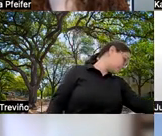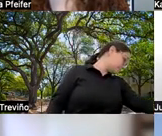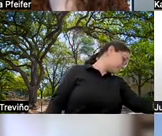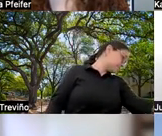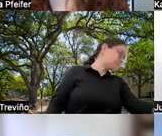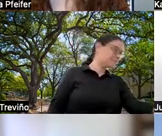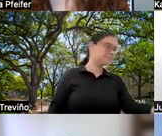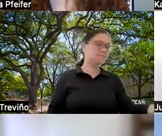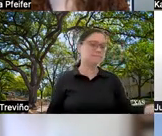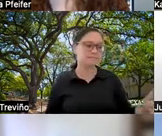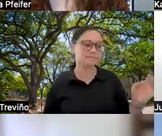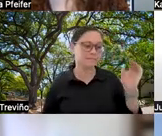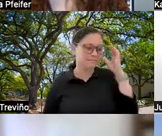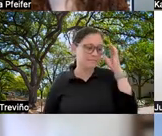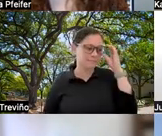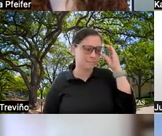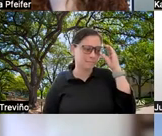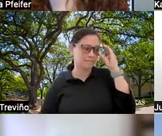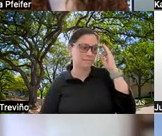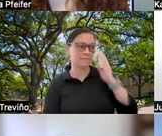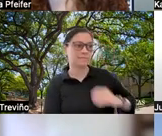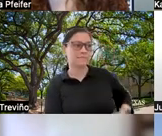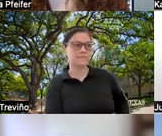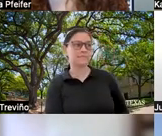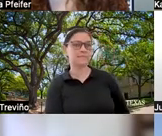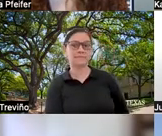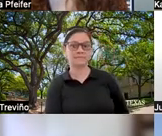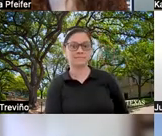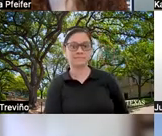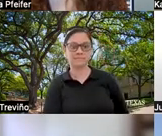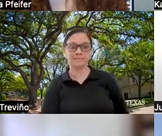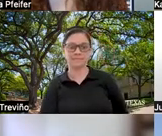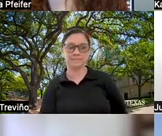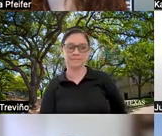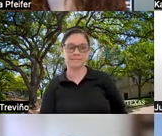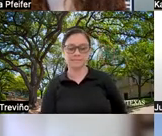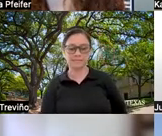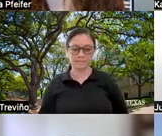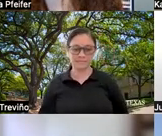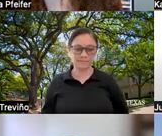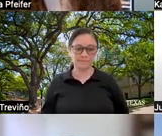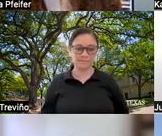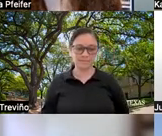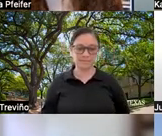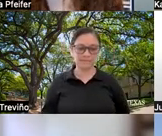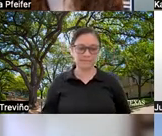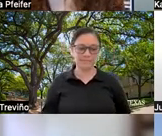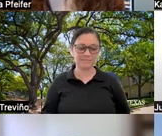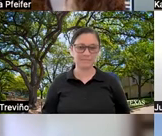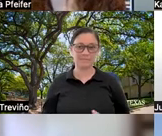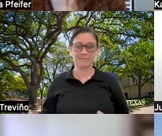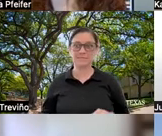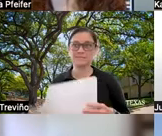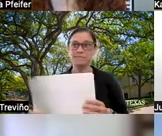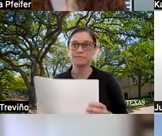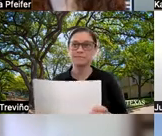mentally ready for their first day of kindergarten in Texas? We were really deliberate about this question. We wanted to have a